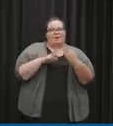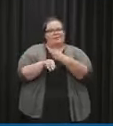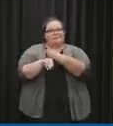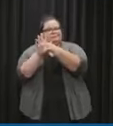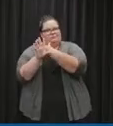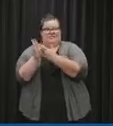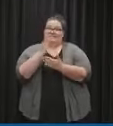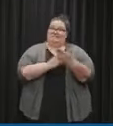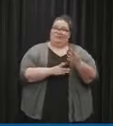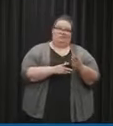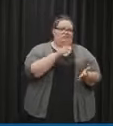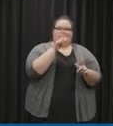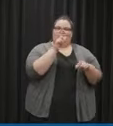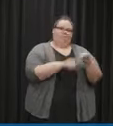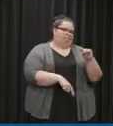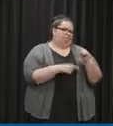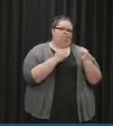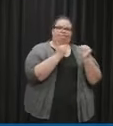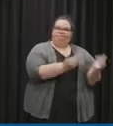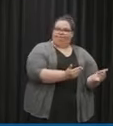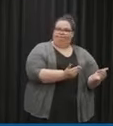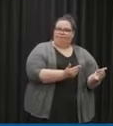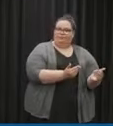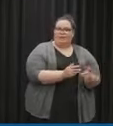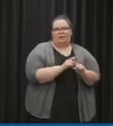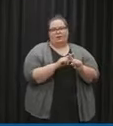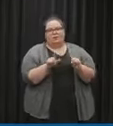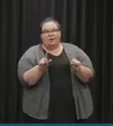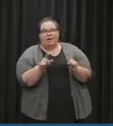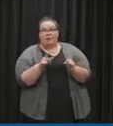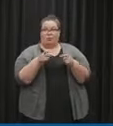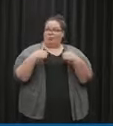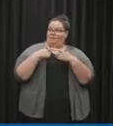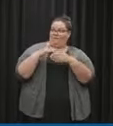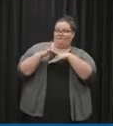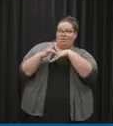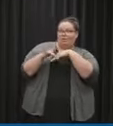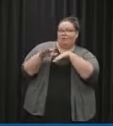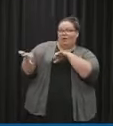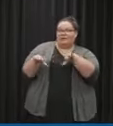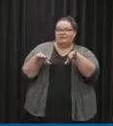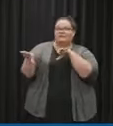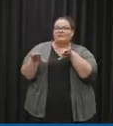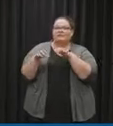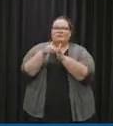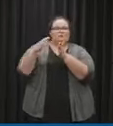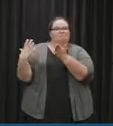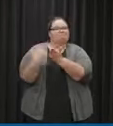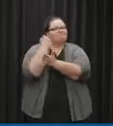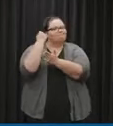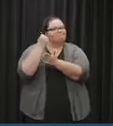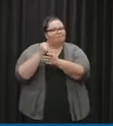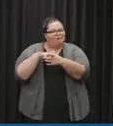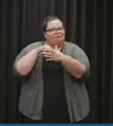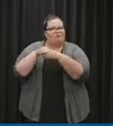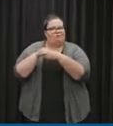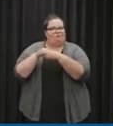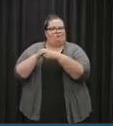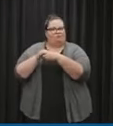are not advised at this time. But it is my hope that students will take advantage of the opportunities that school activities outside the classroom